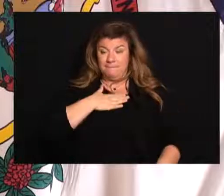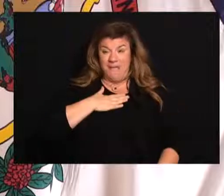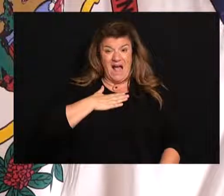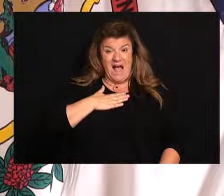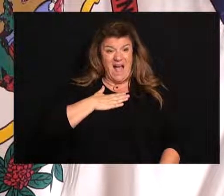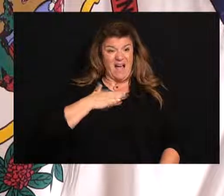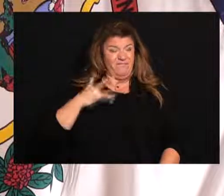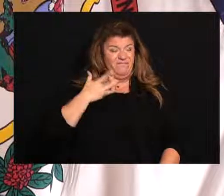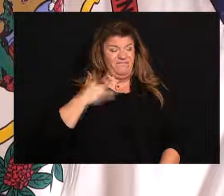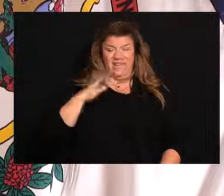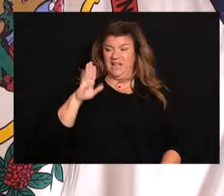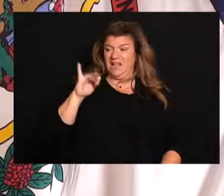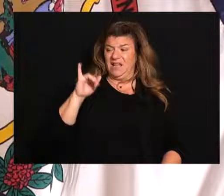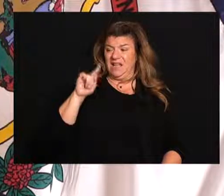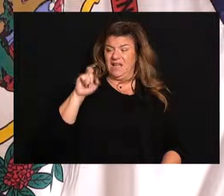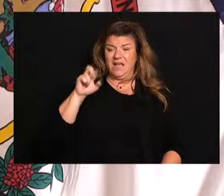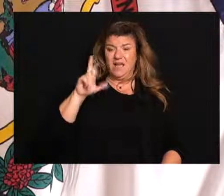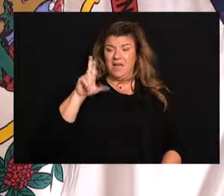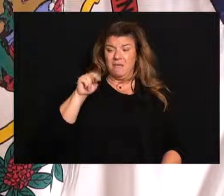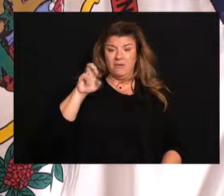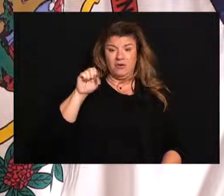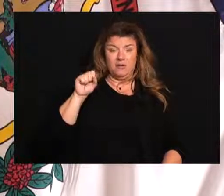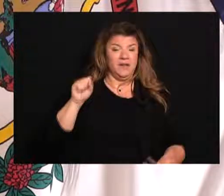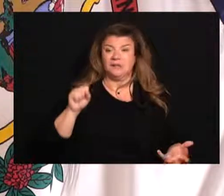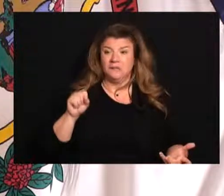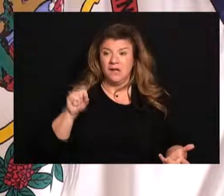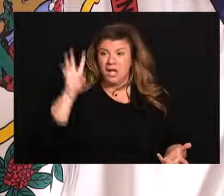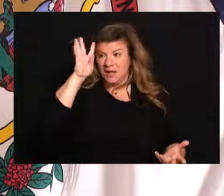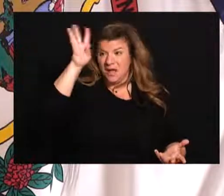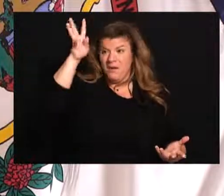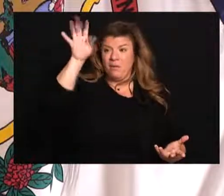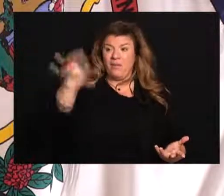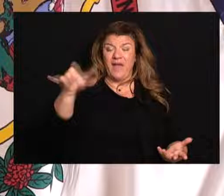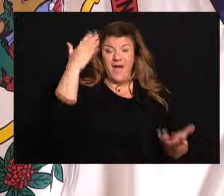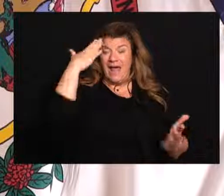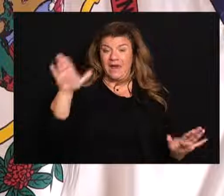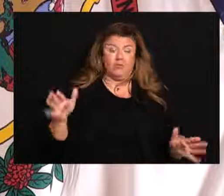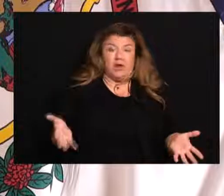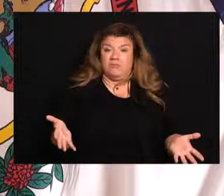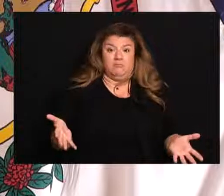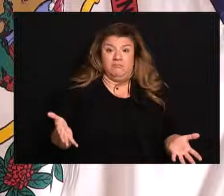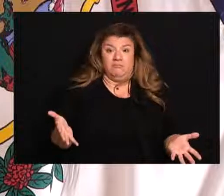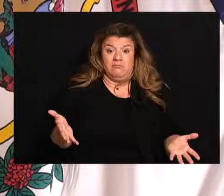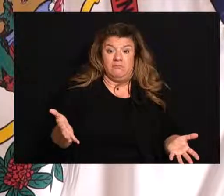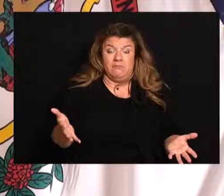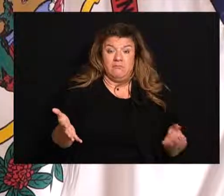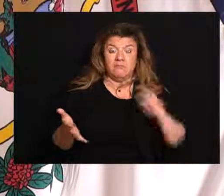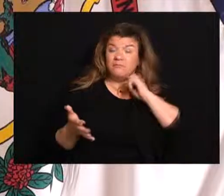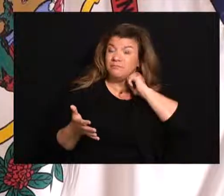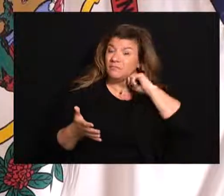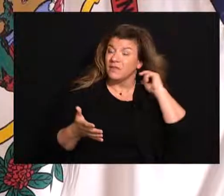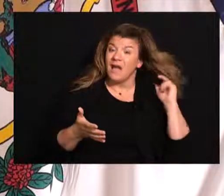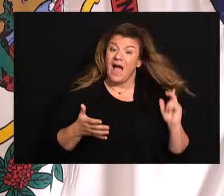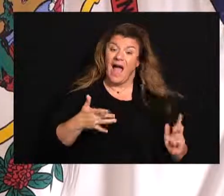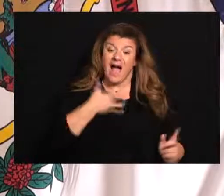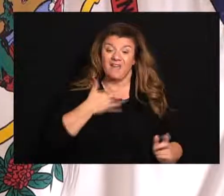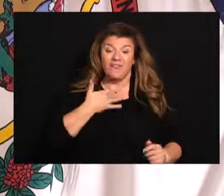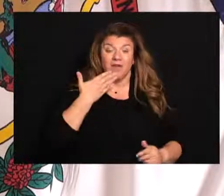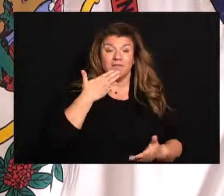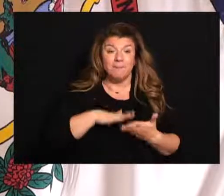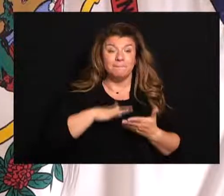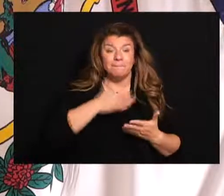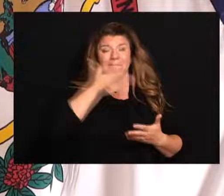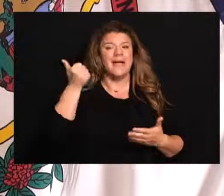side. I don't know where on God's earth you could possibly come up with such a thing as that. I thought the best candidate was Congressman